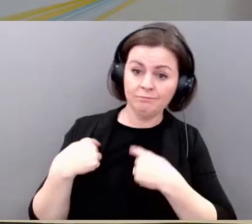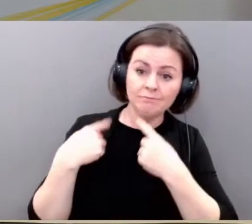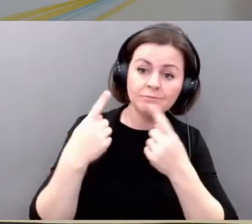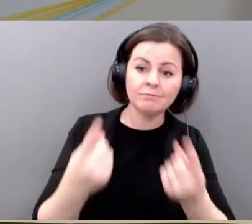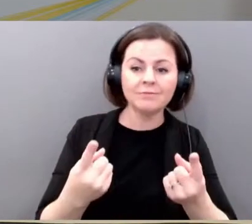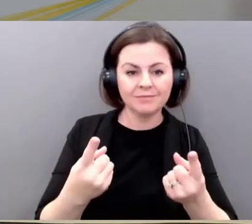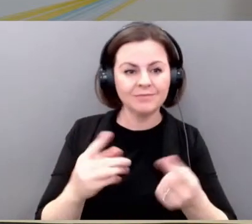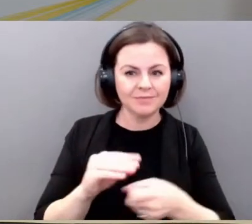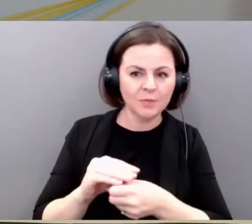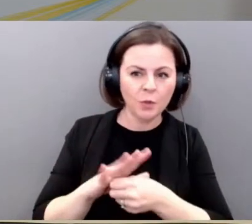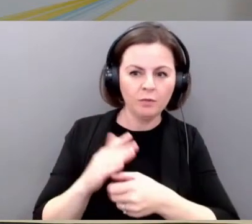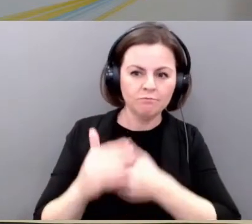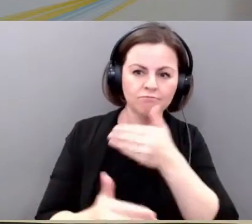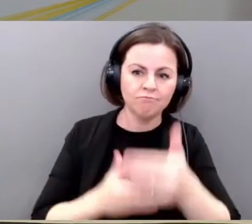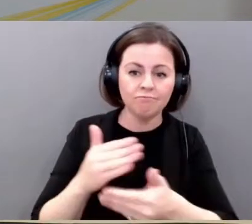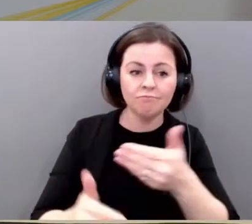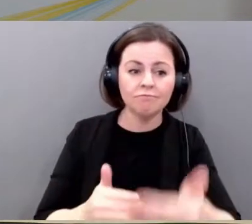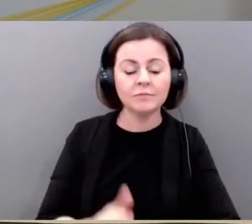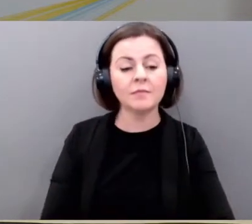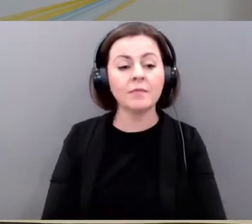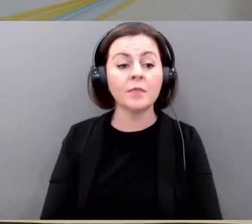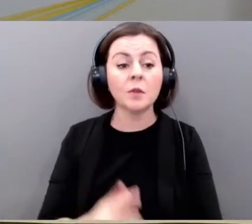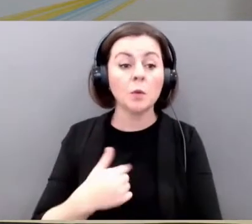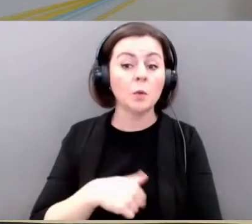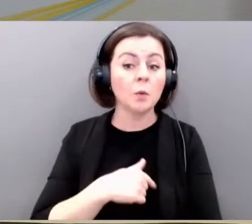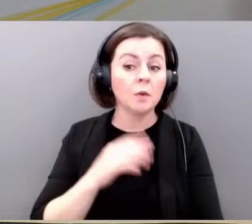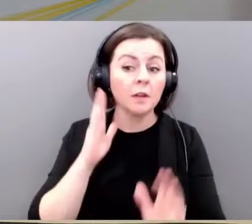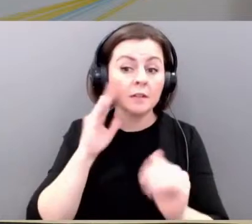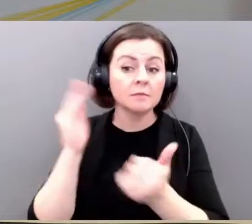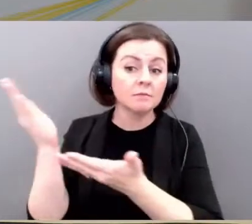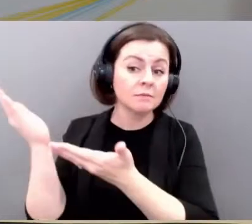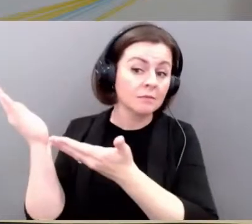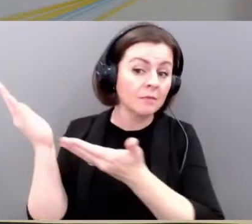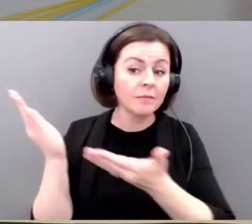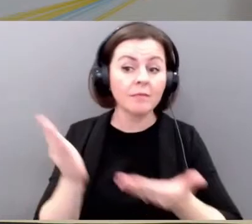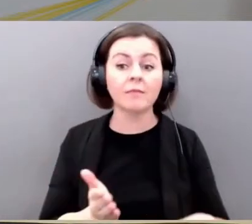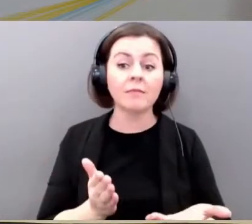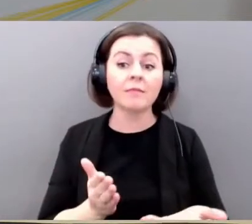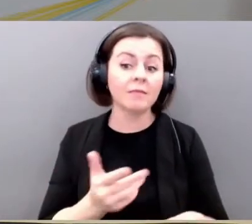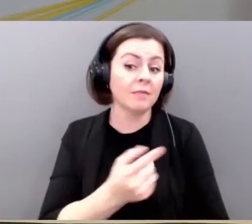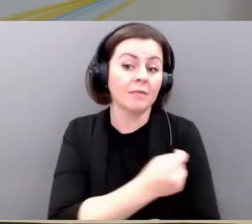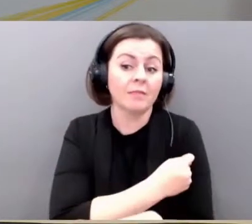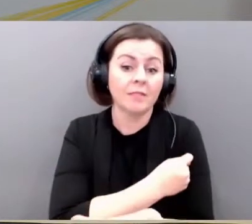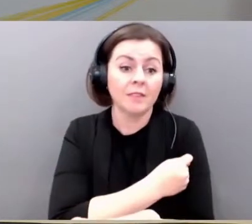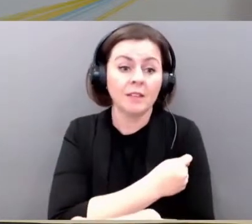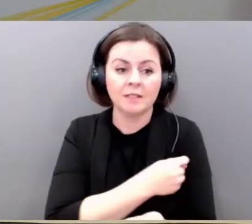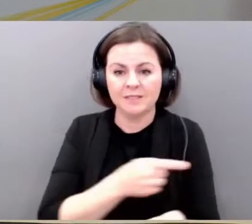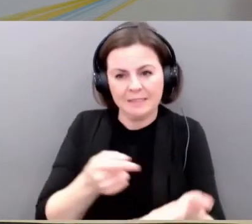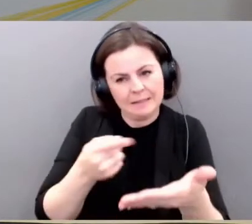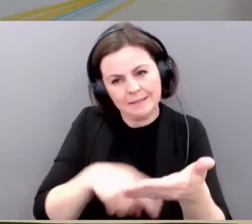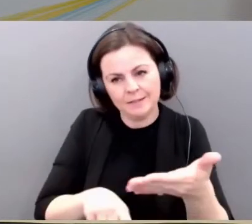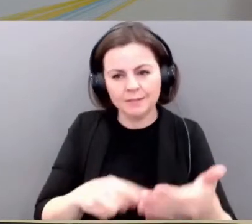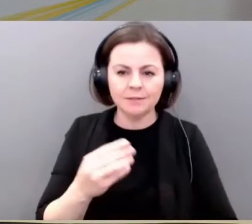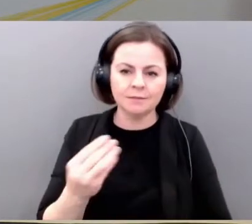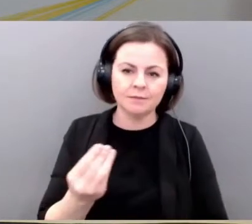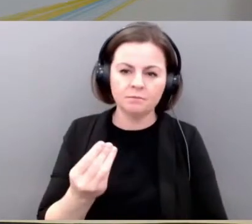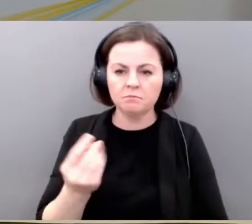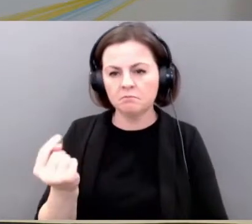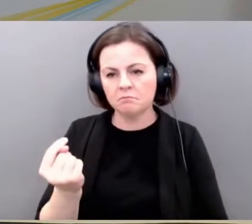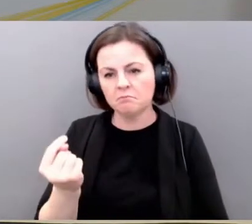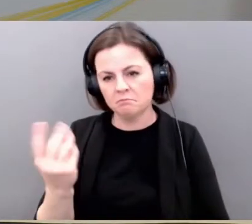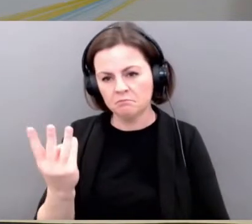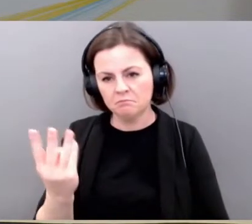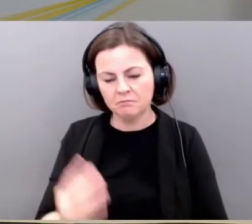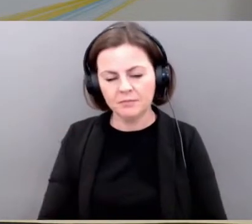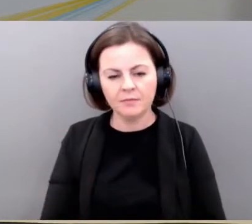We are expecting the first shipment of the Pfizer vaccine to arrive in this province early next week,